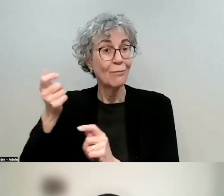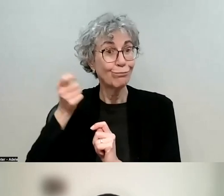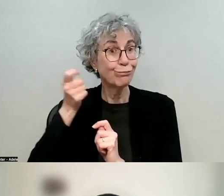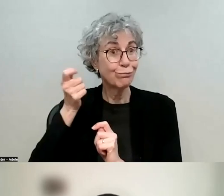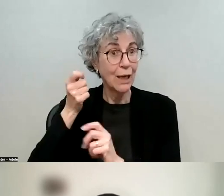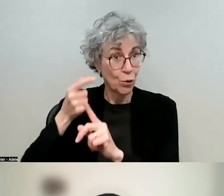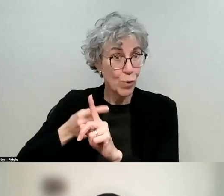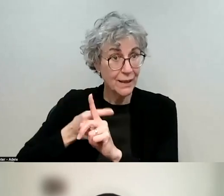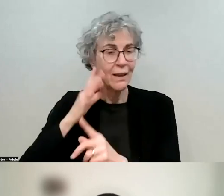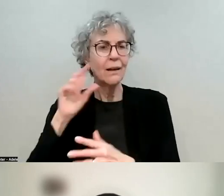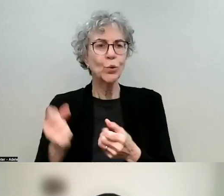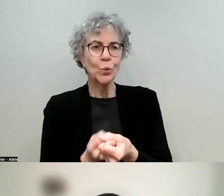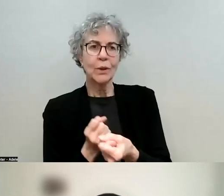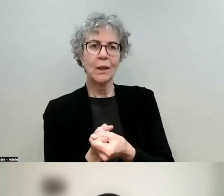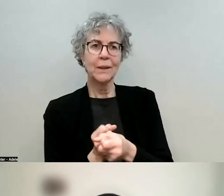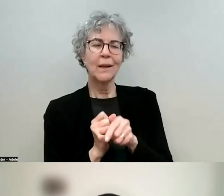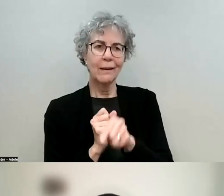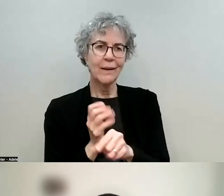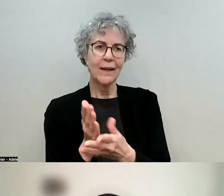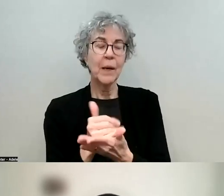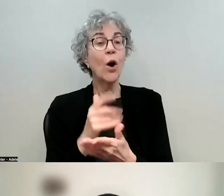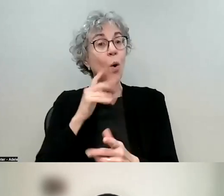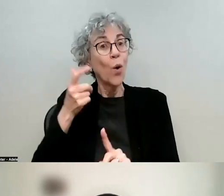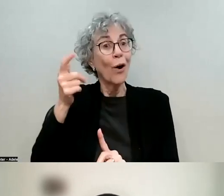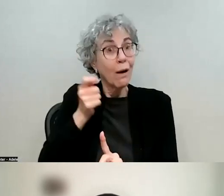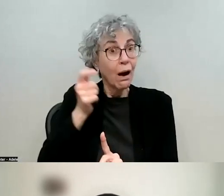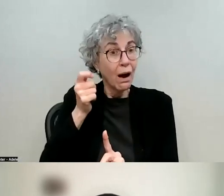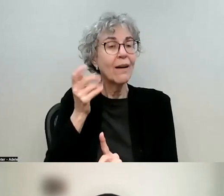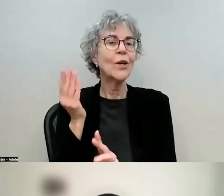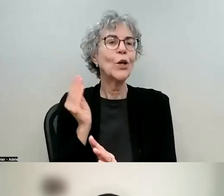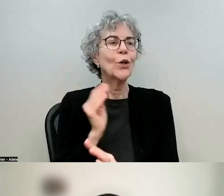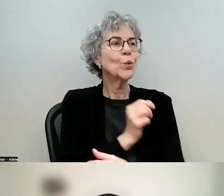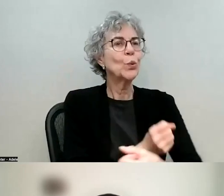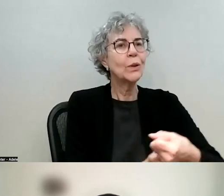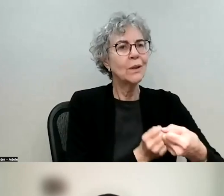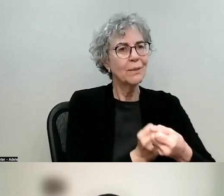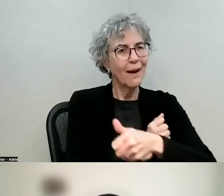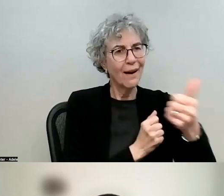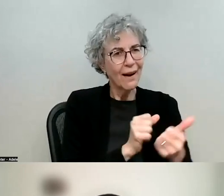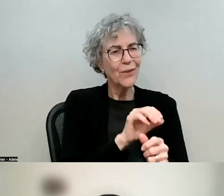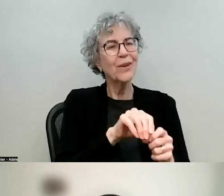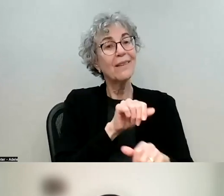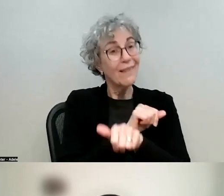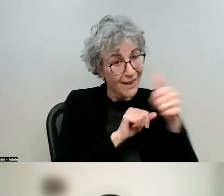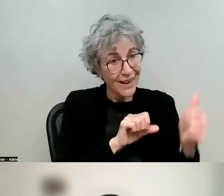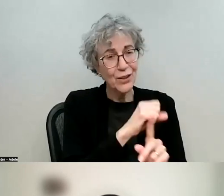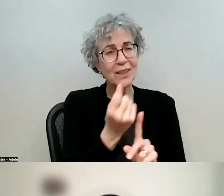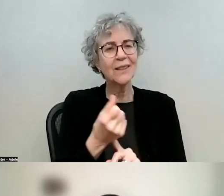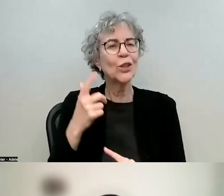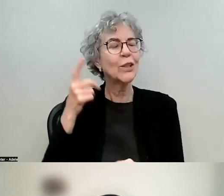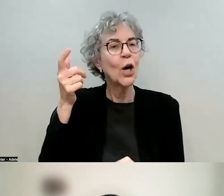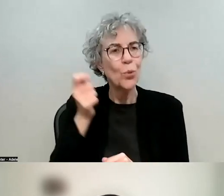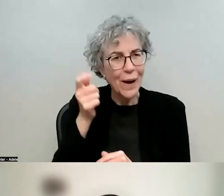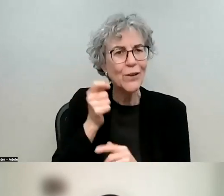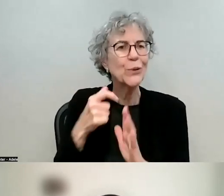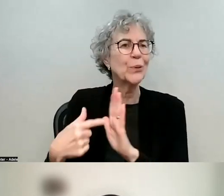or to subsidize others in other situations. So revenue models, the potential there, the idea of, you know,